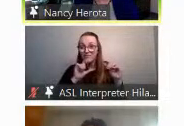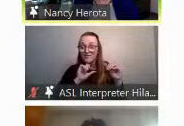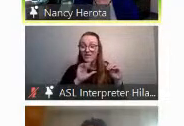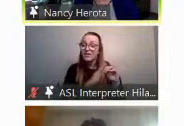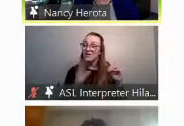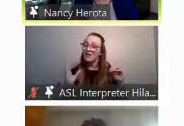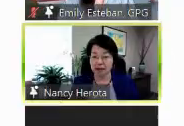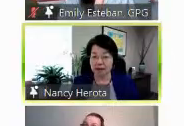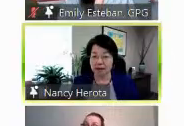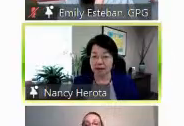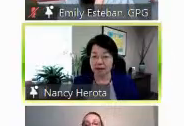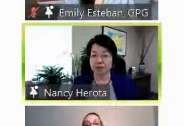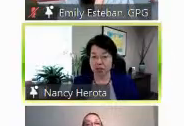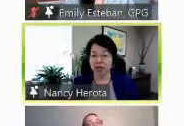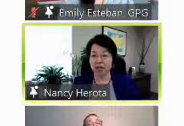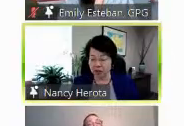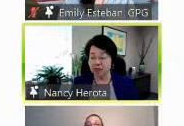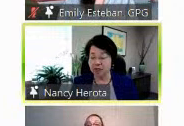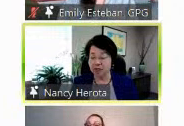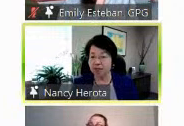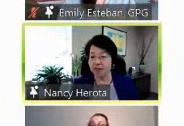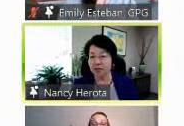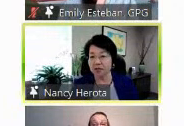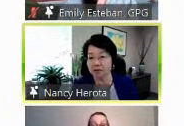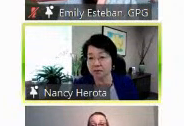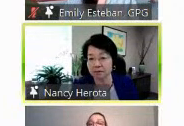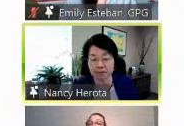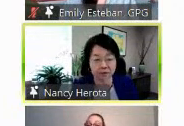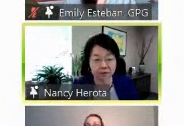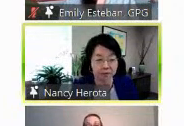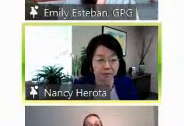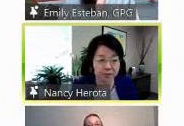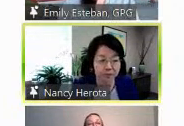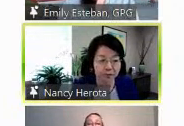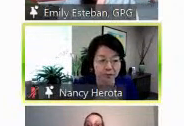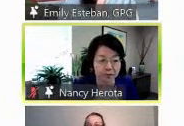elevate that challenge in this discussion.